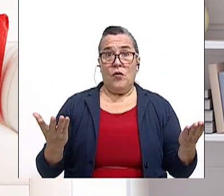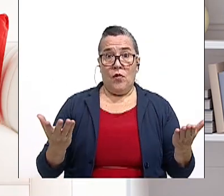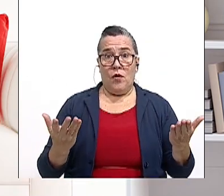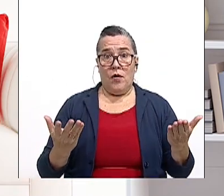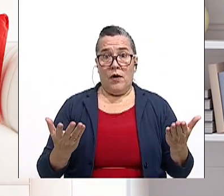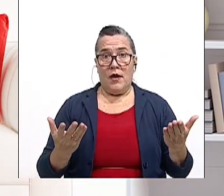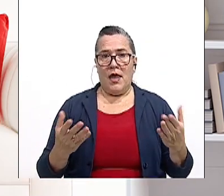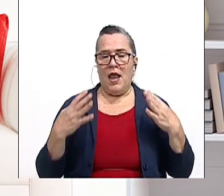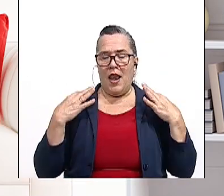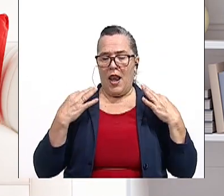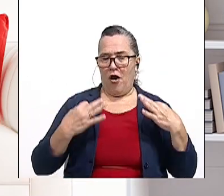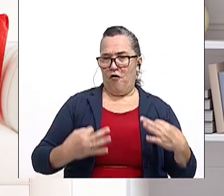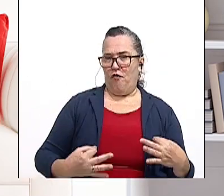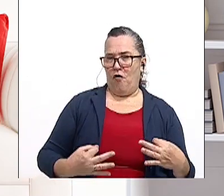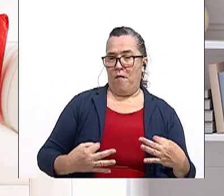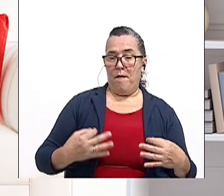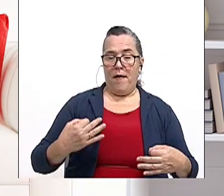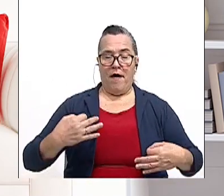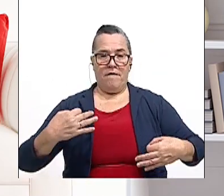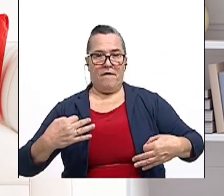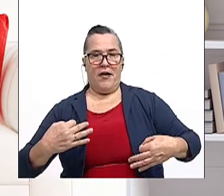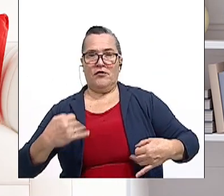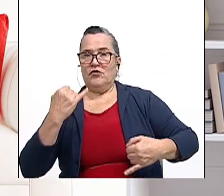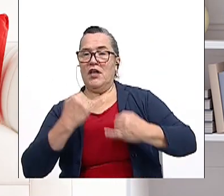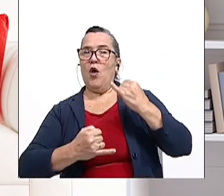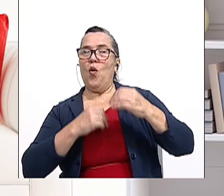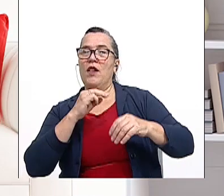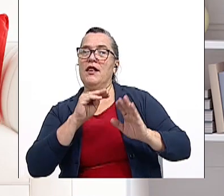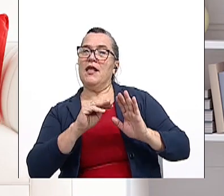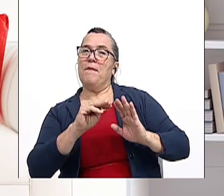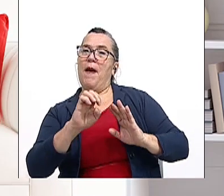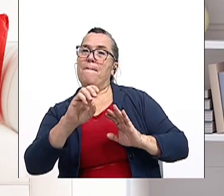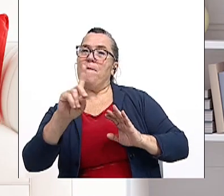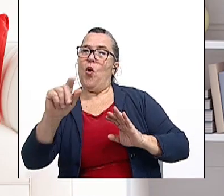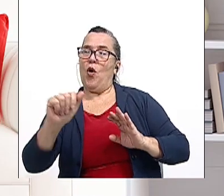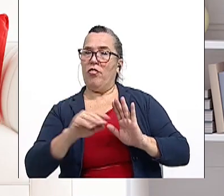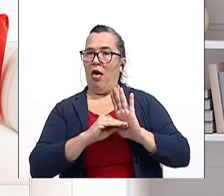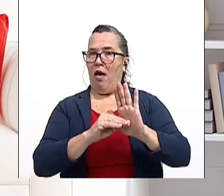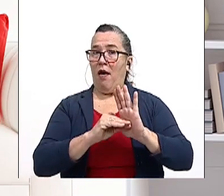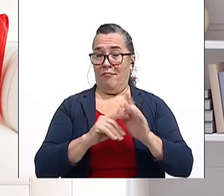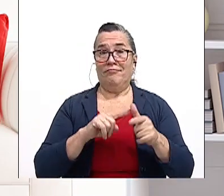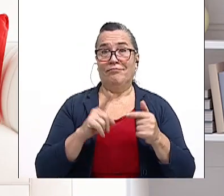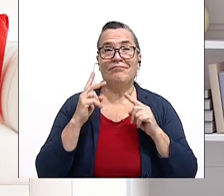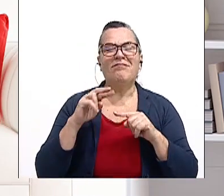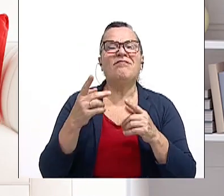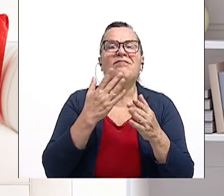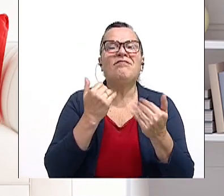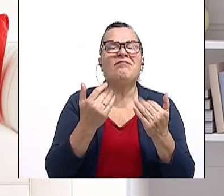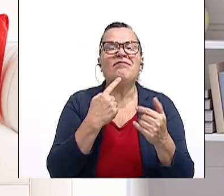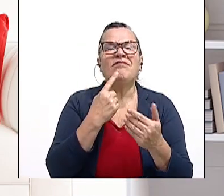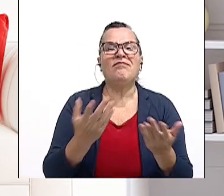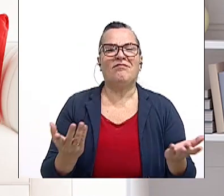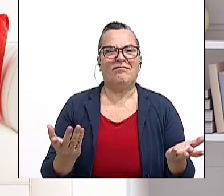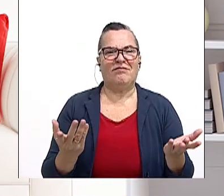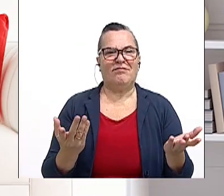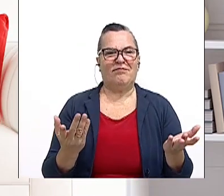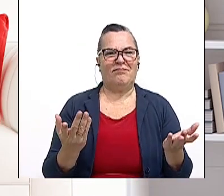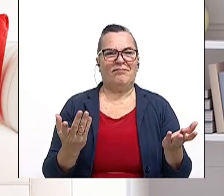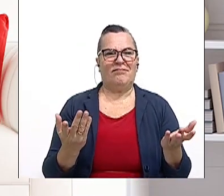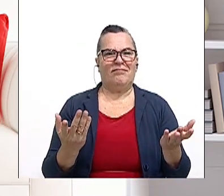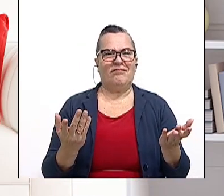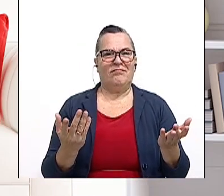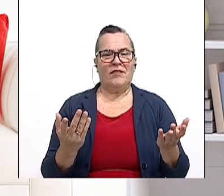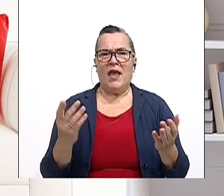latest clothes and fashion. What can you tell me about? Okay, what do you do